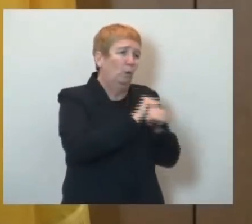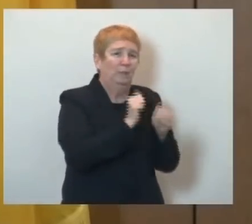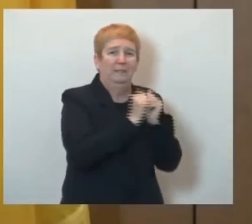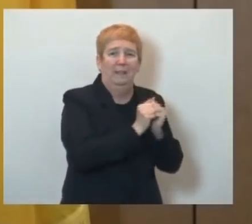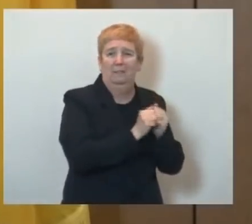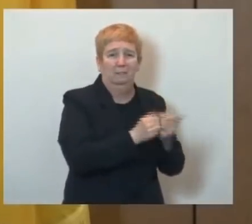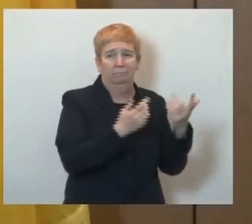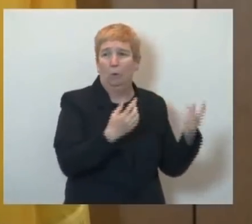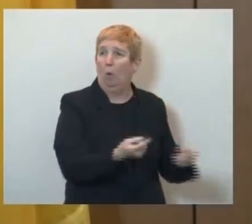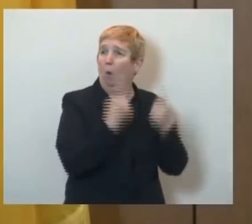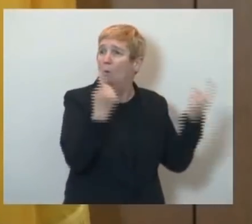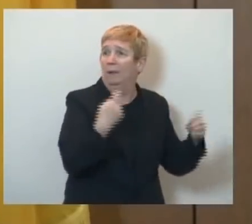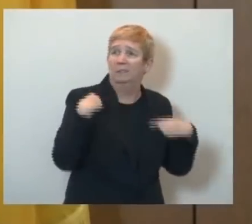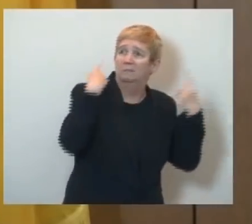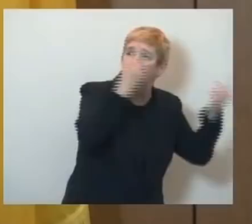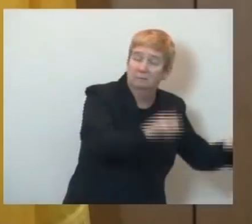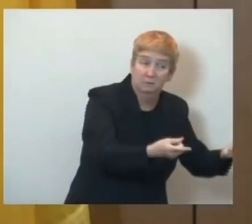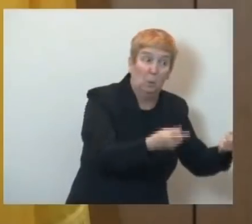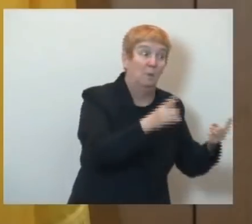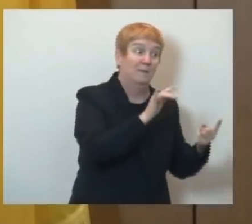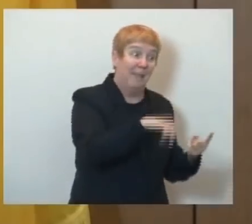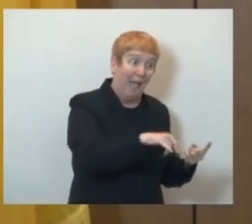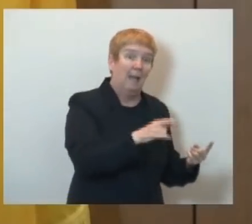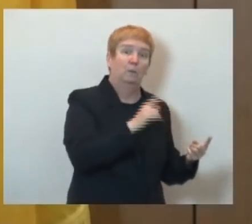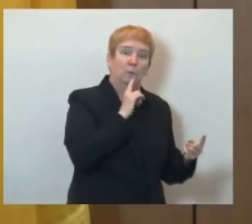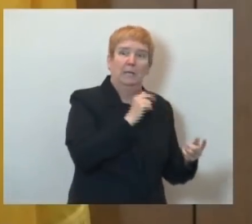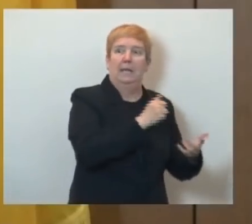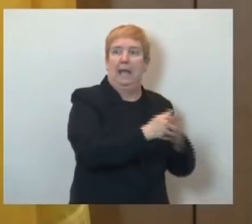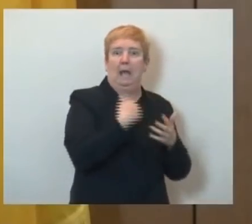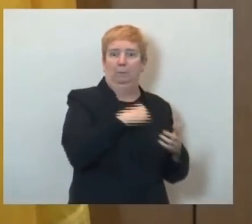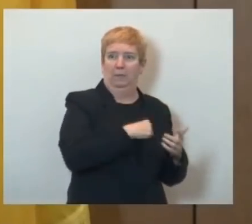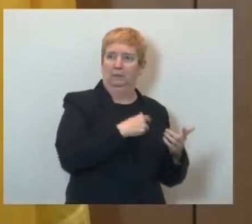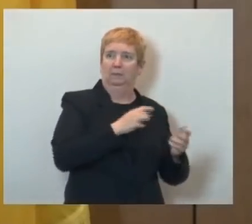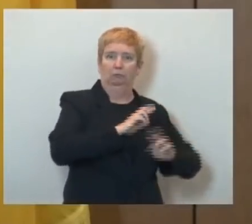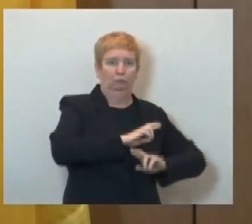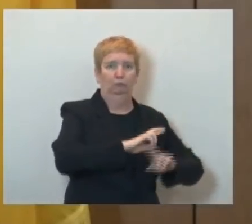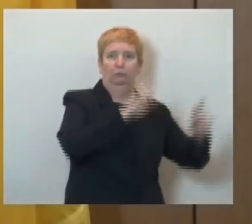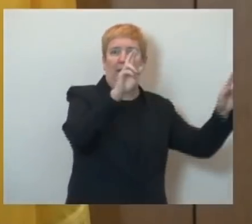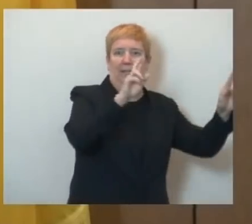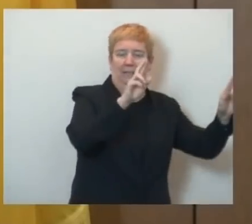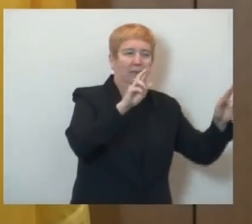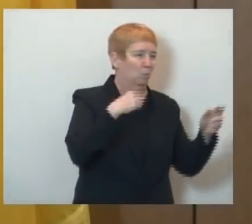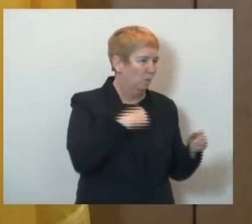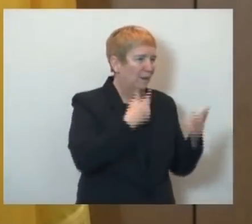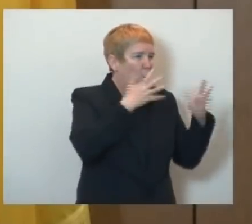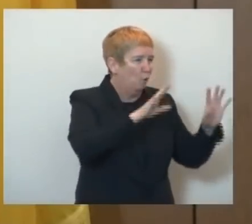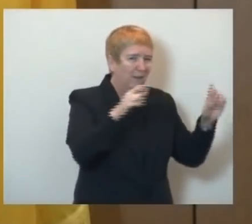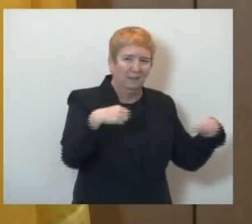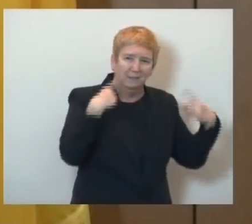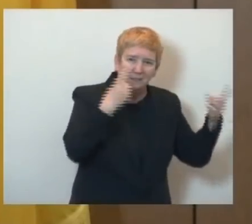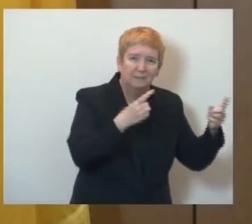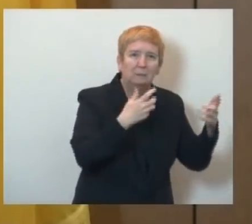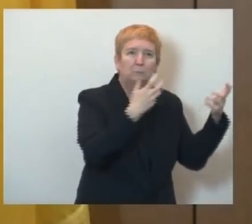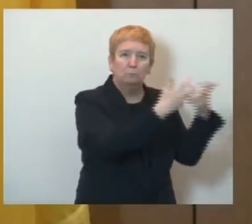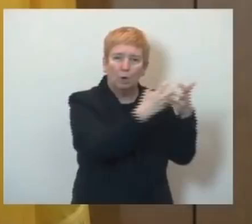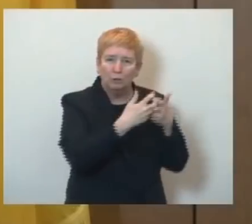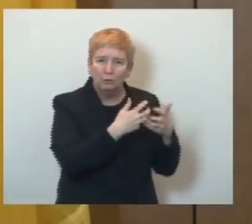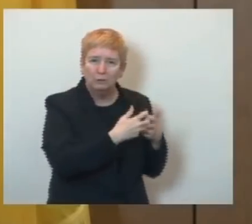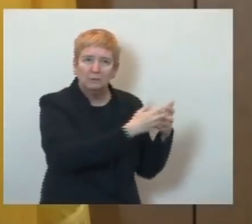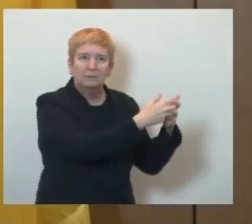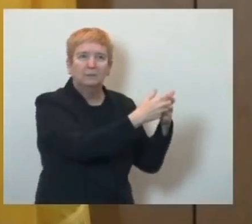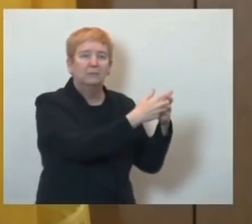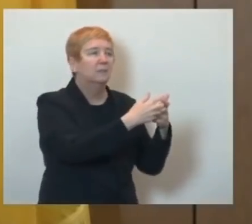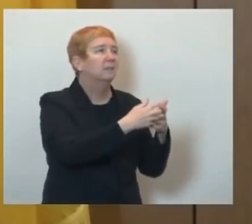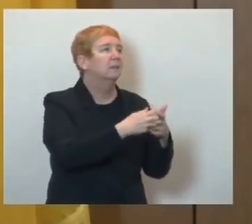really put us in an incredible position in a matter of days, really, to go from